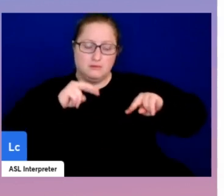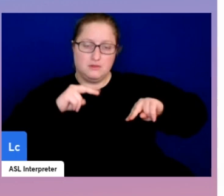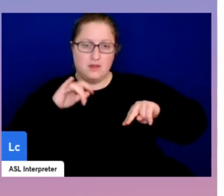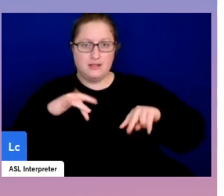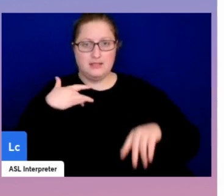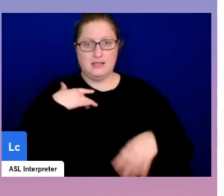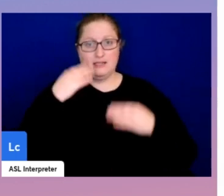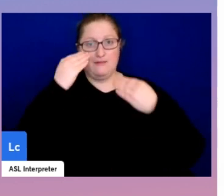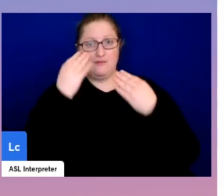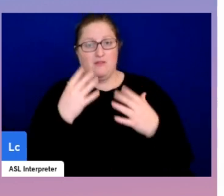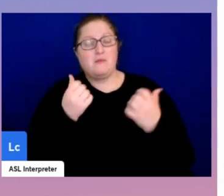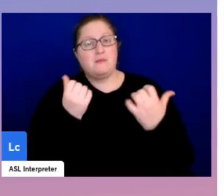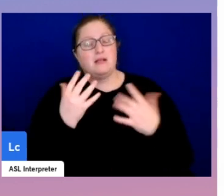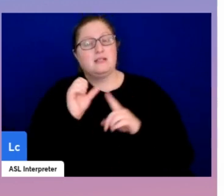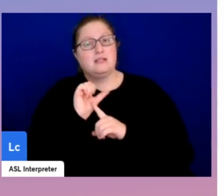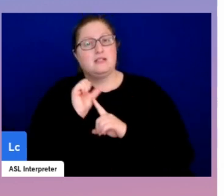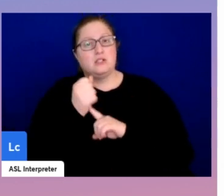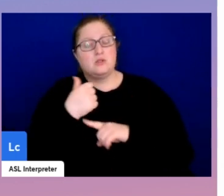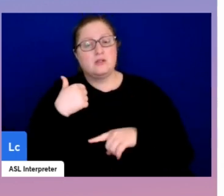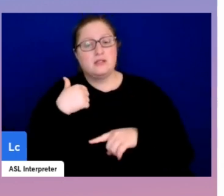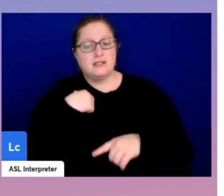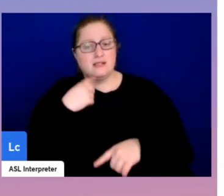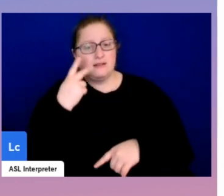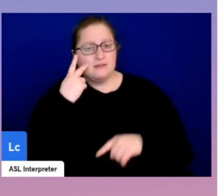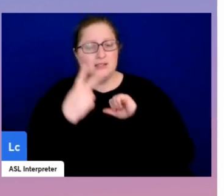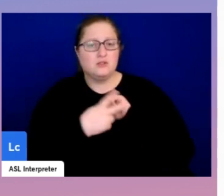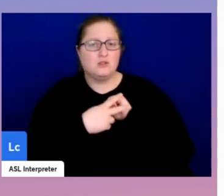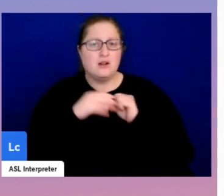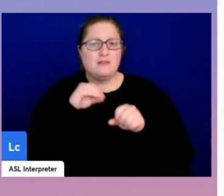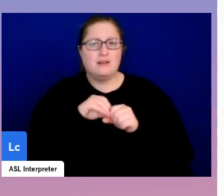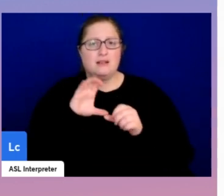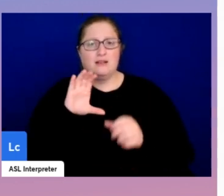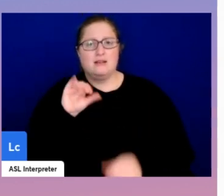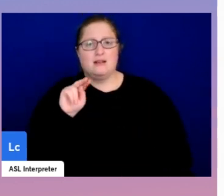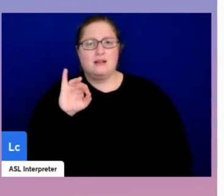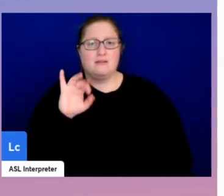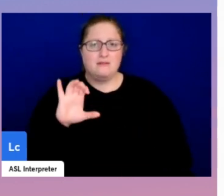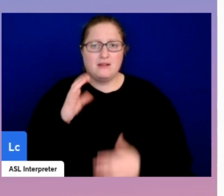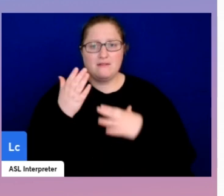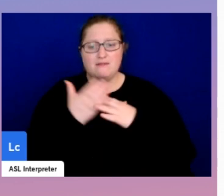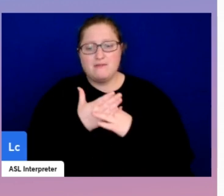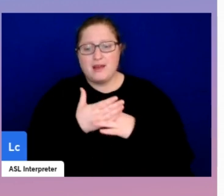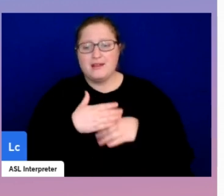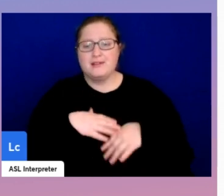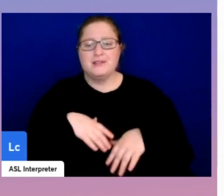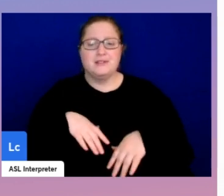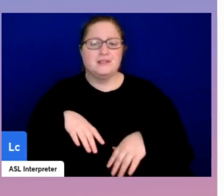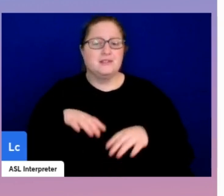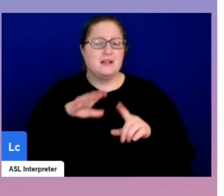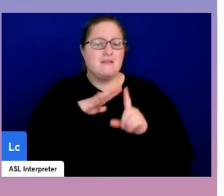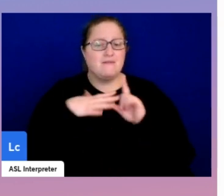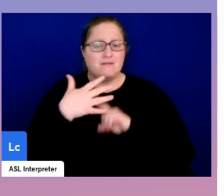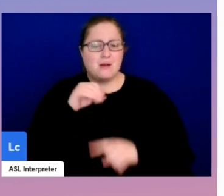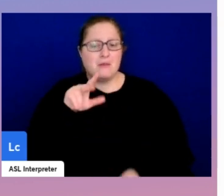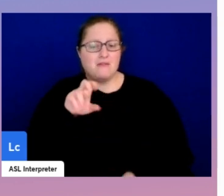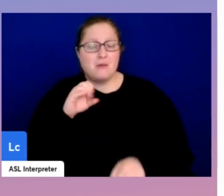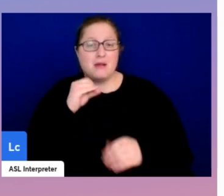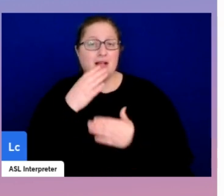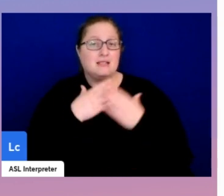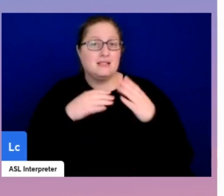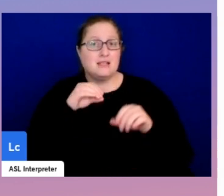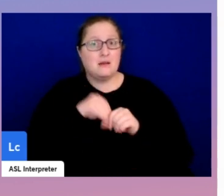numerous occasions, I've seen database credentials stored in config files, environment variables, and in some cases stored directly in the source code in plain